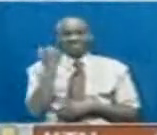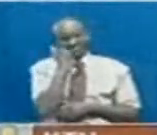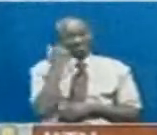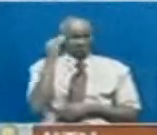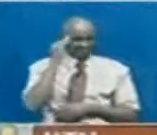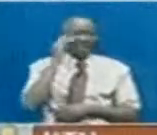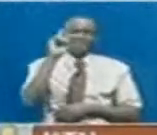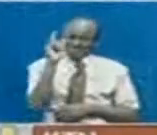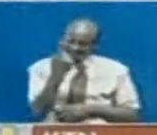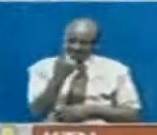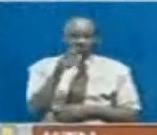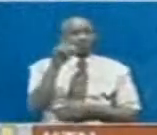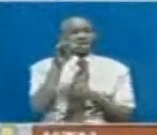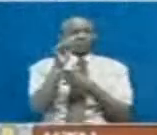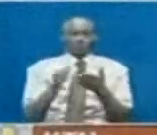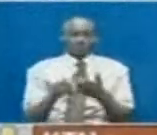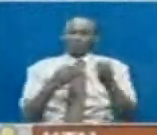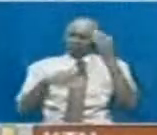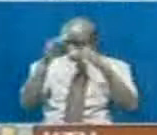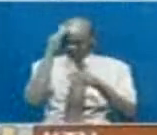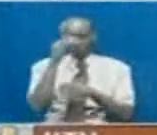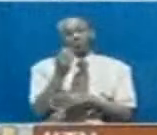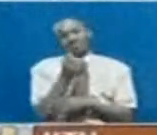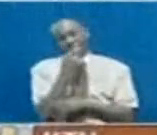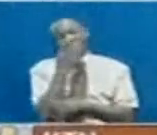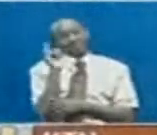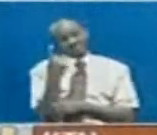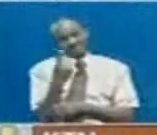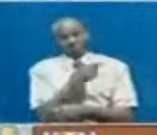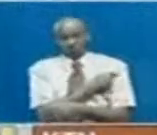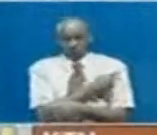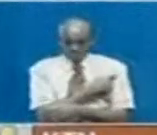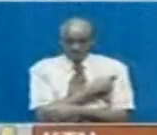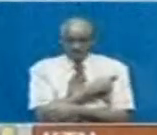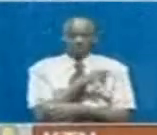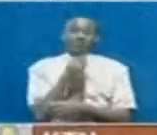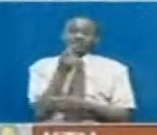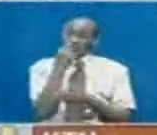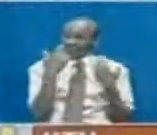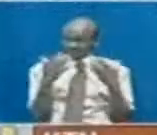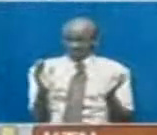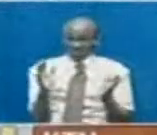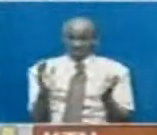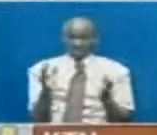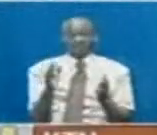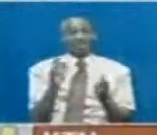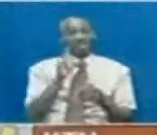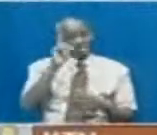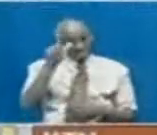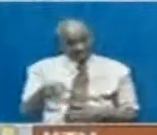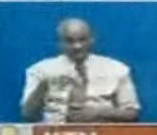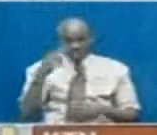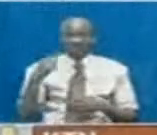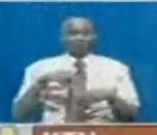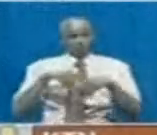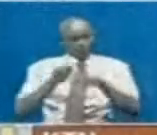to first seek for professional medical advice. They are put on treatment and then they are